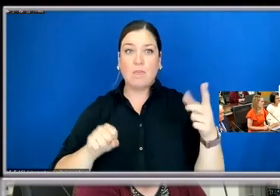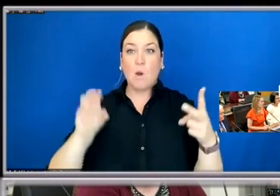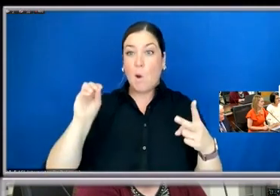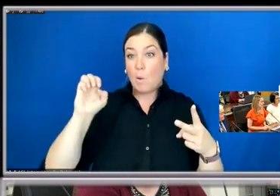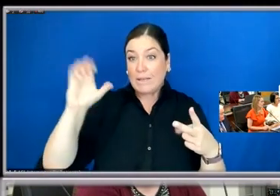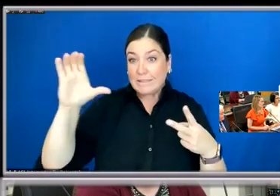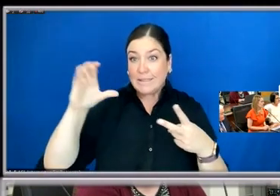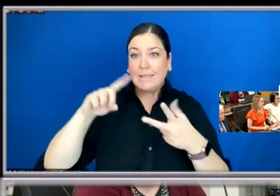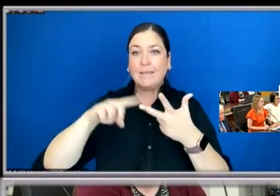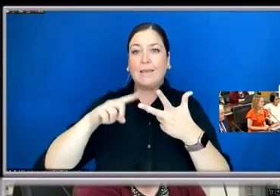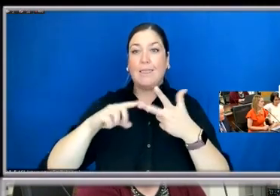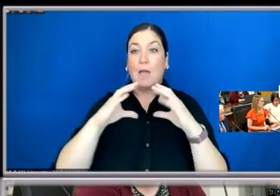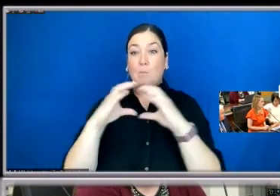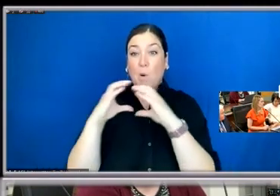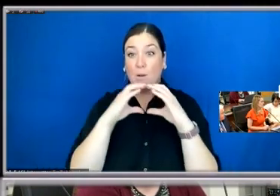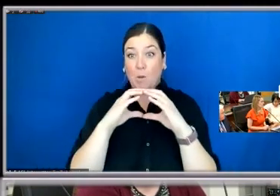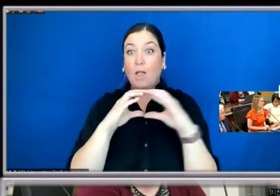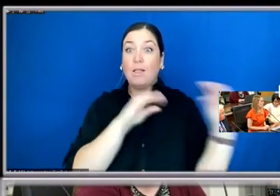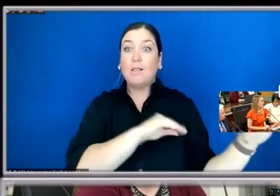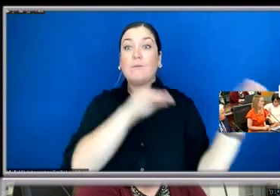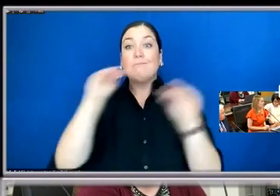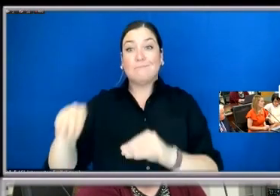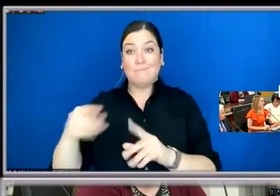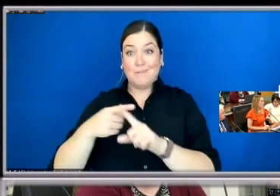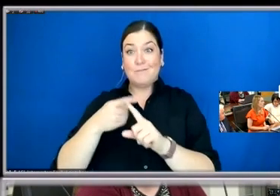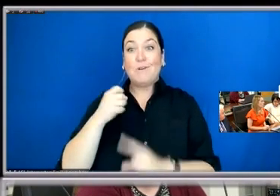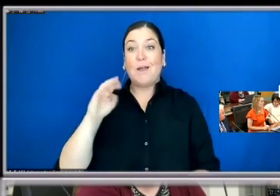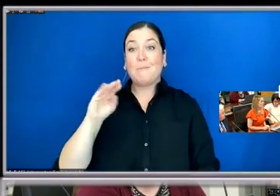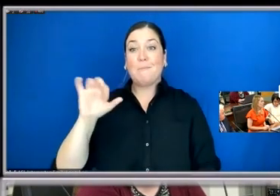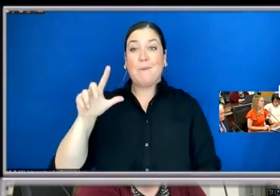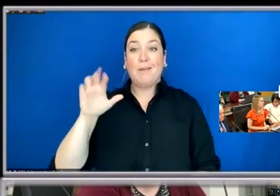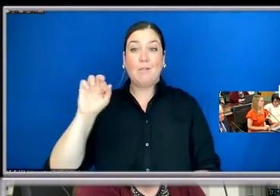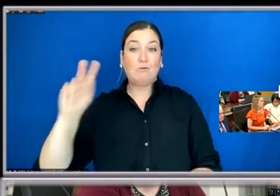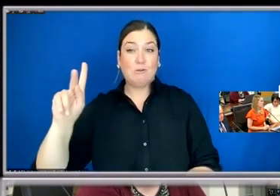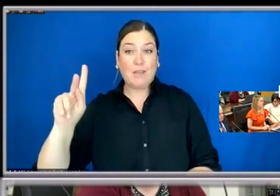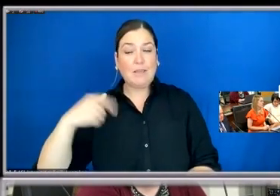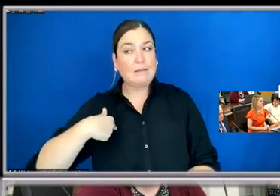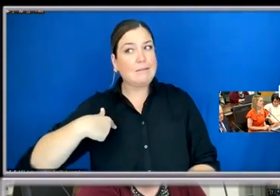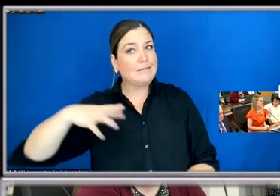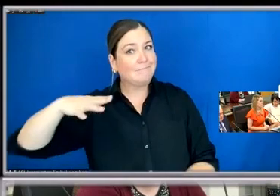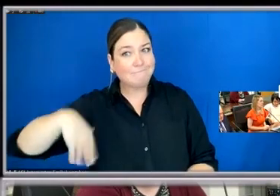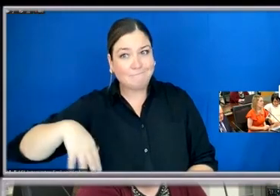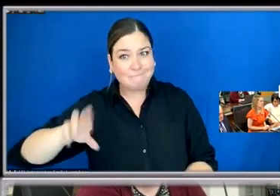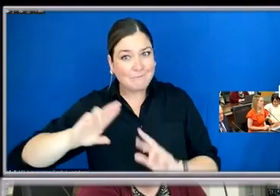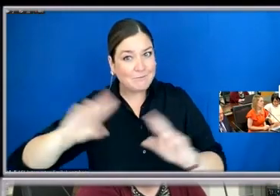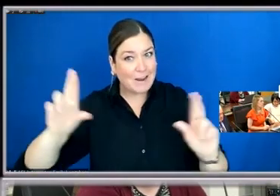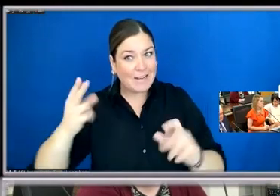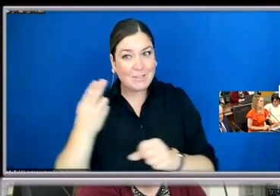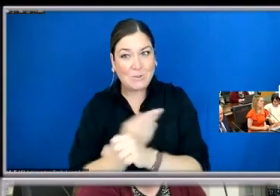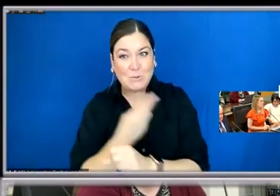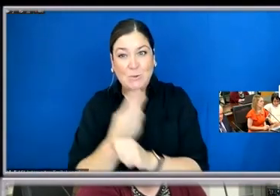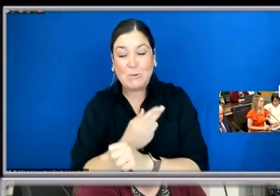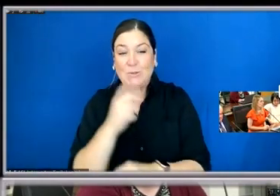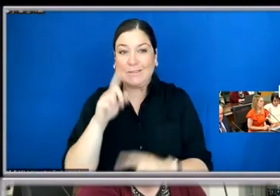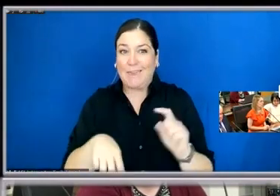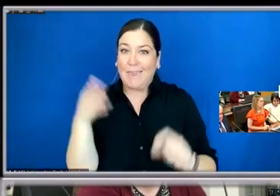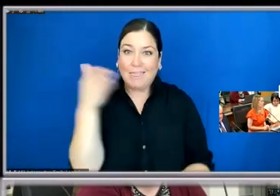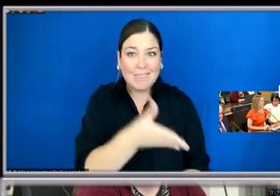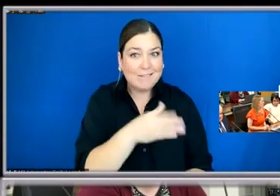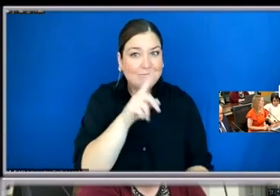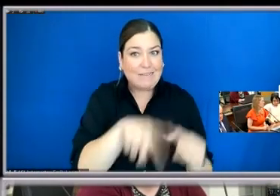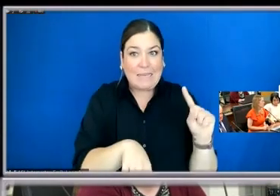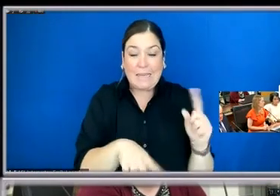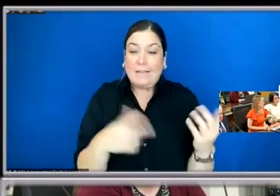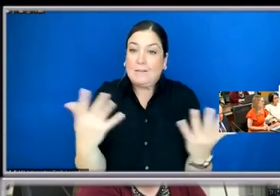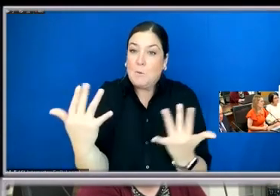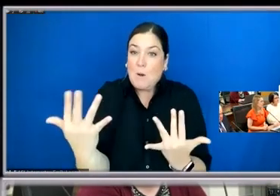talked about that we've moved over from Mill Creek. We're not quite ready to use it yet. It's not occupiable just at this point. We're waiting for the